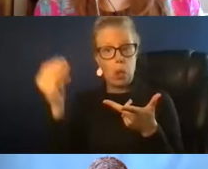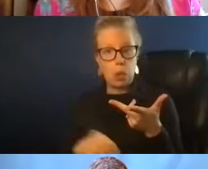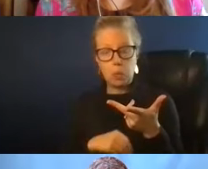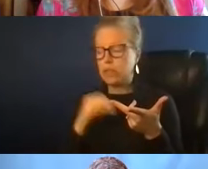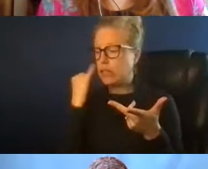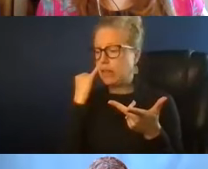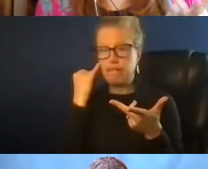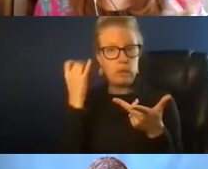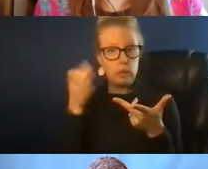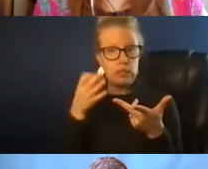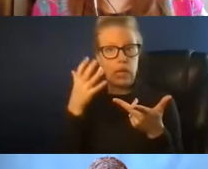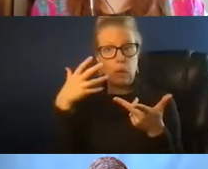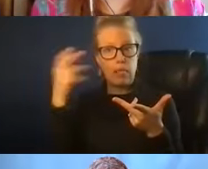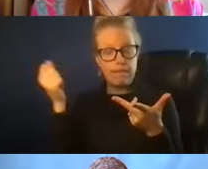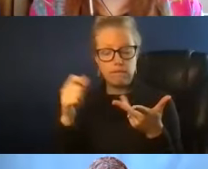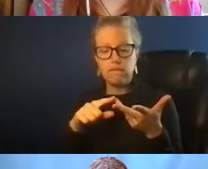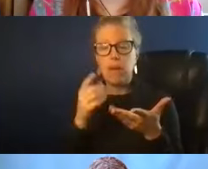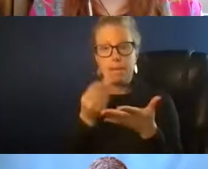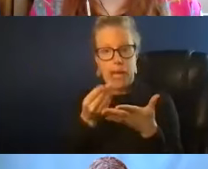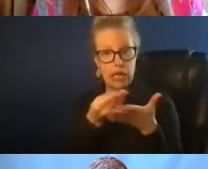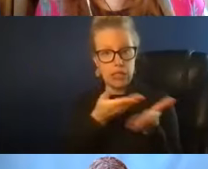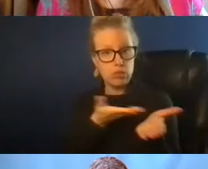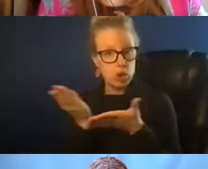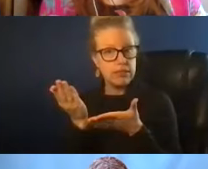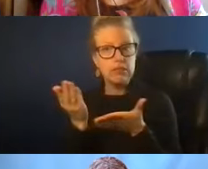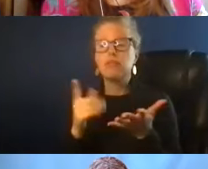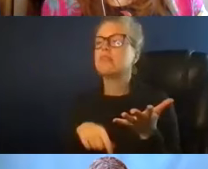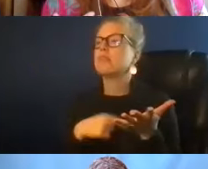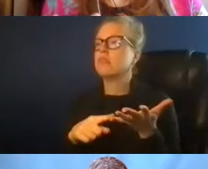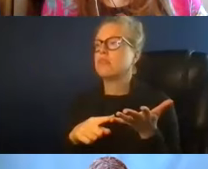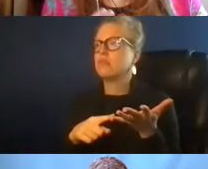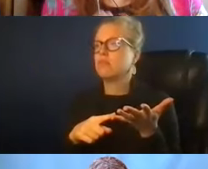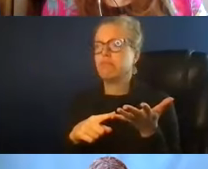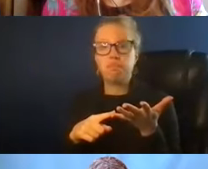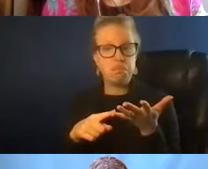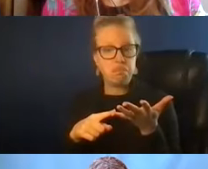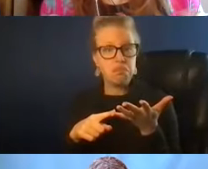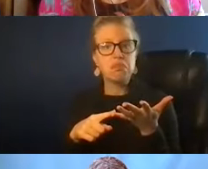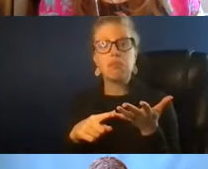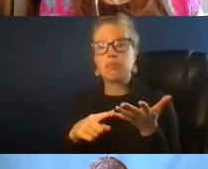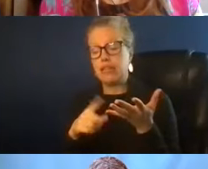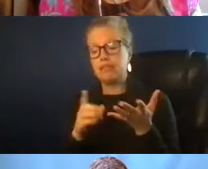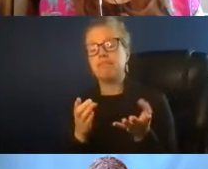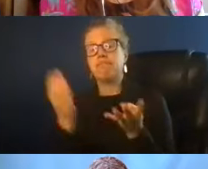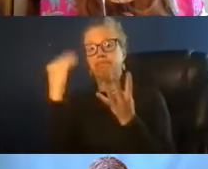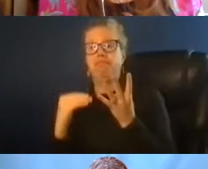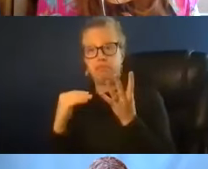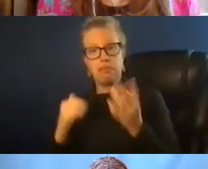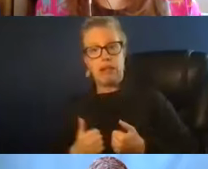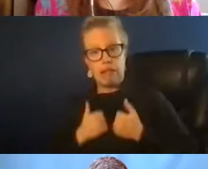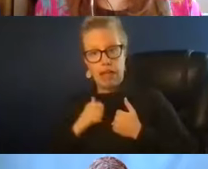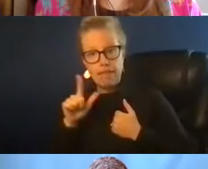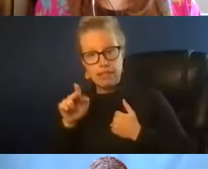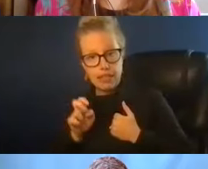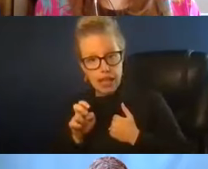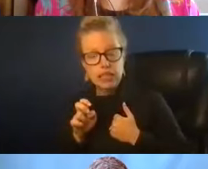leave, having money to take with you when you go. And then lifelines, when you need to leave or